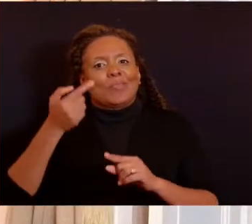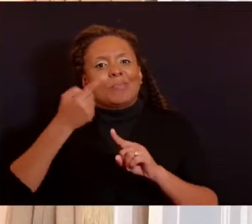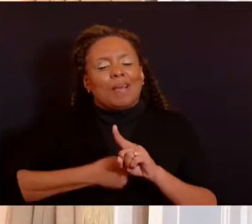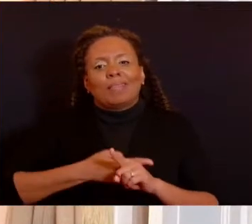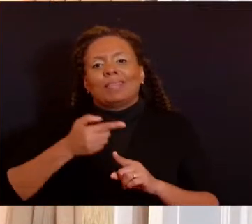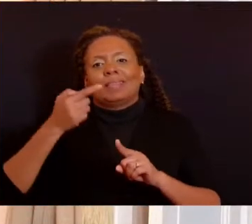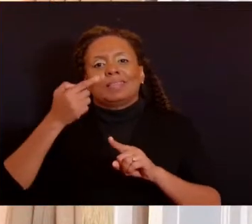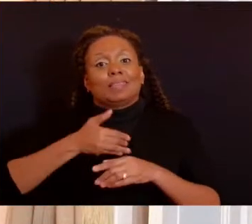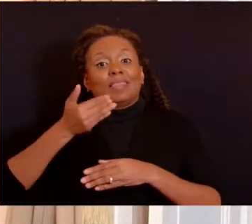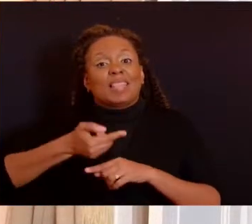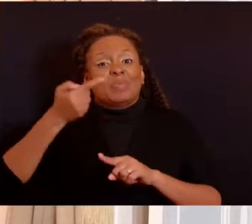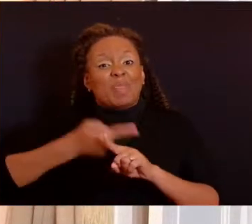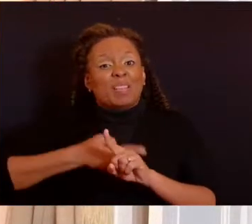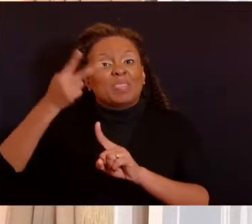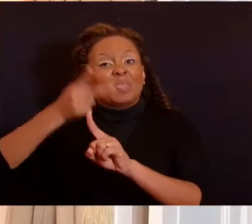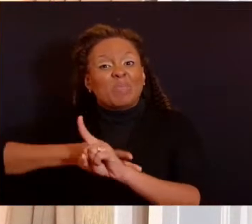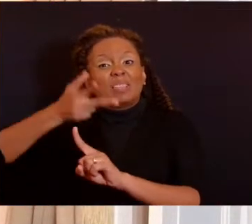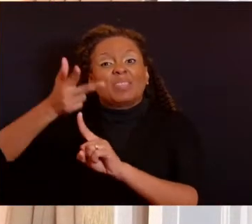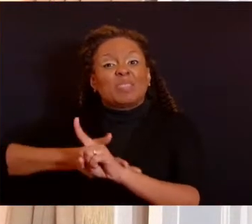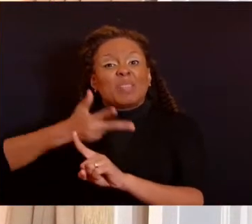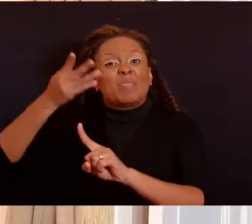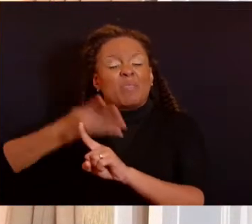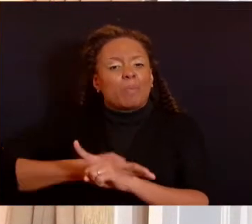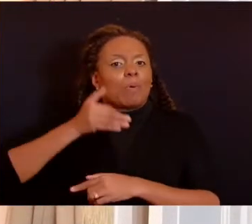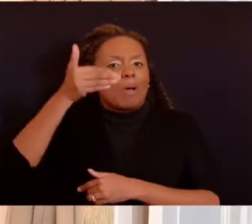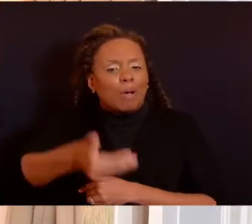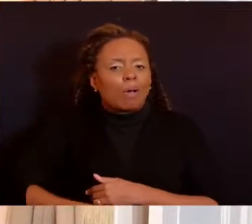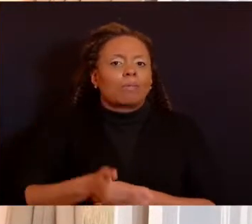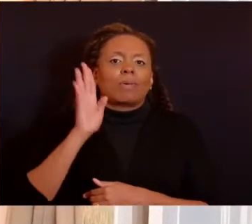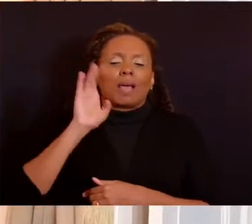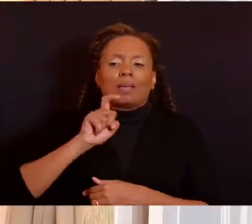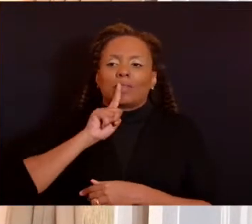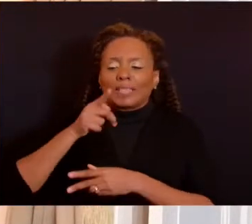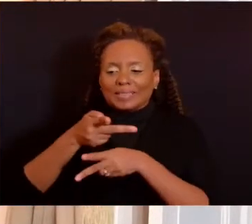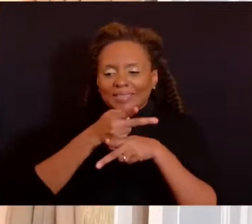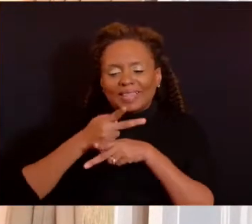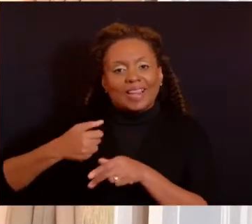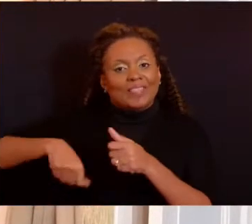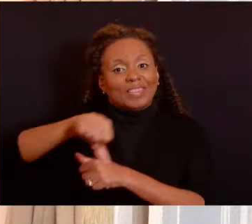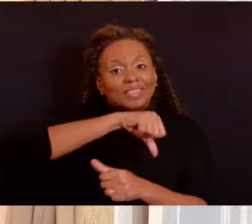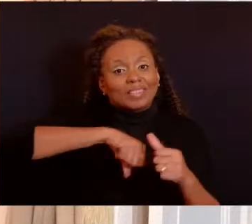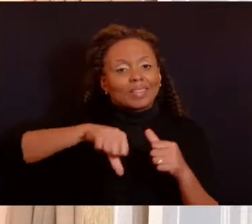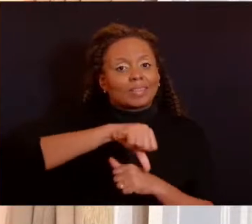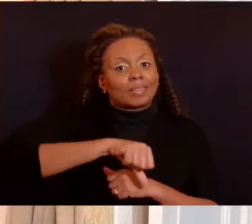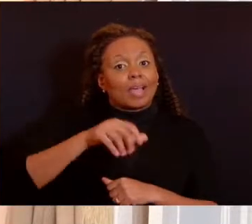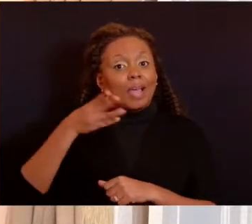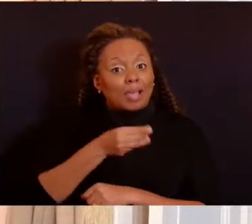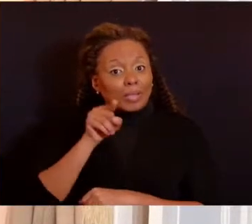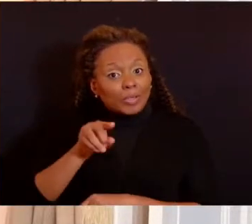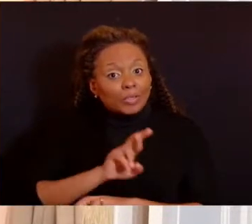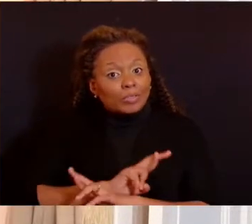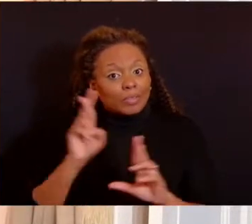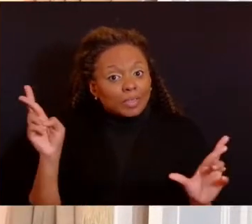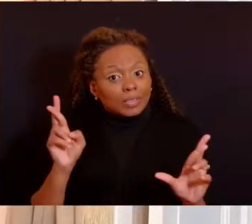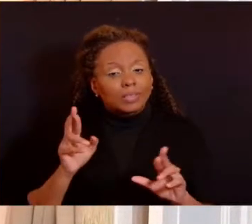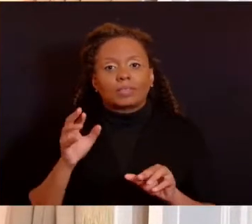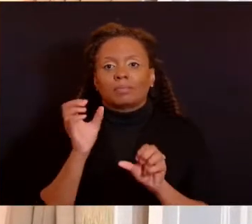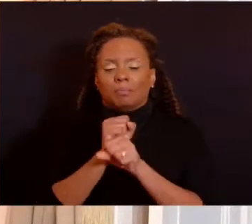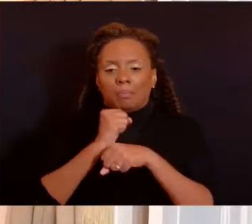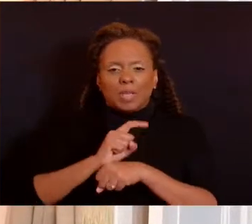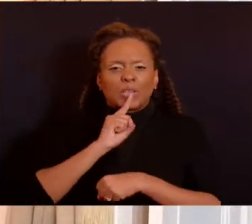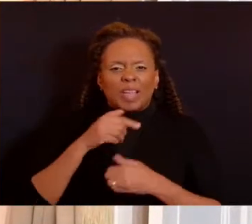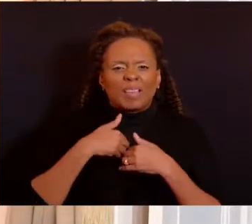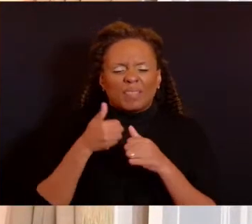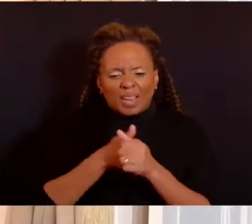to be vigilant, we have to be our brothers and sisters keeper, and we have to ensure that we are ready and have all of the things.